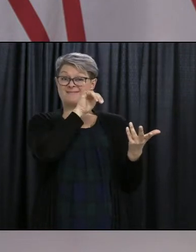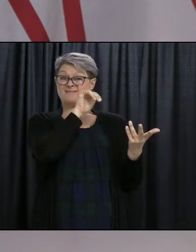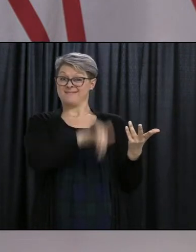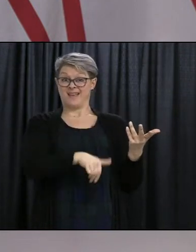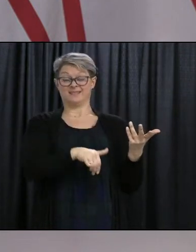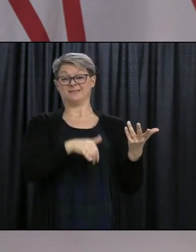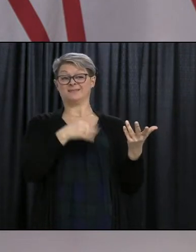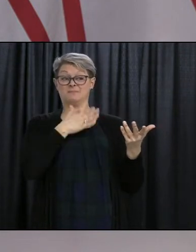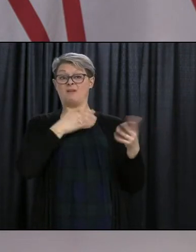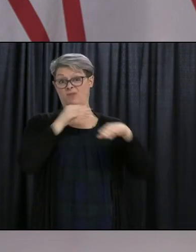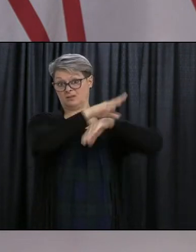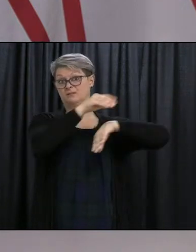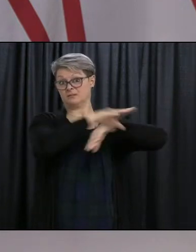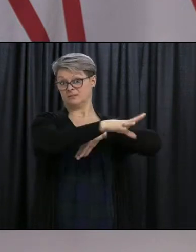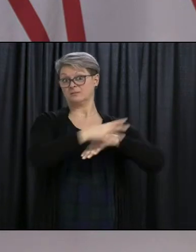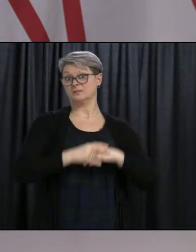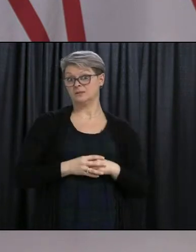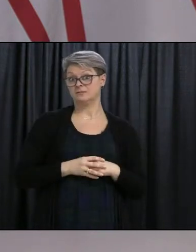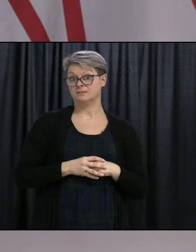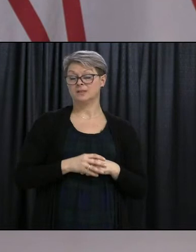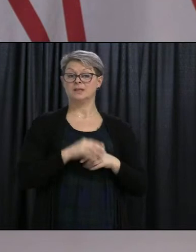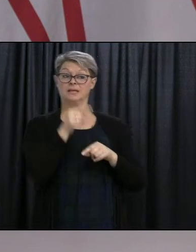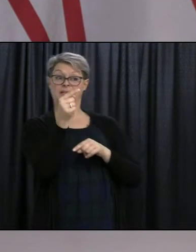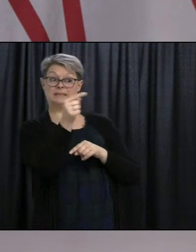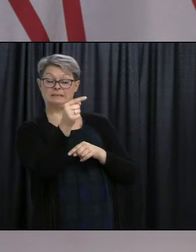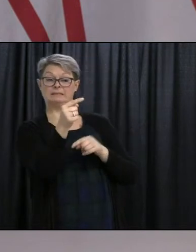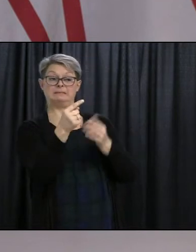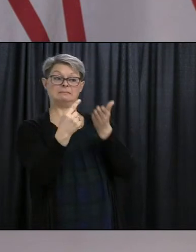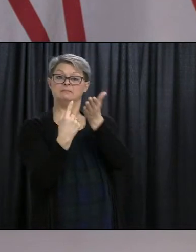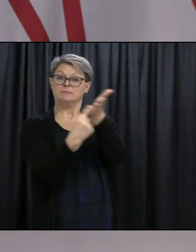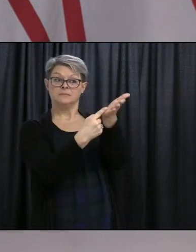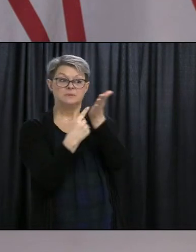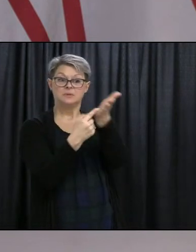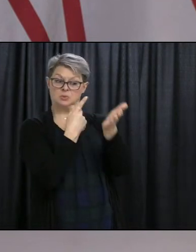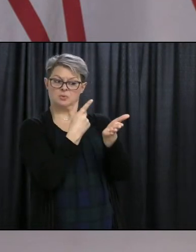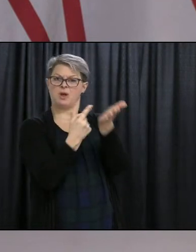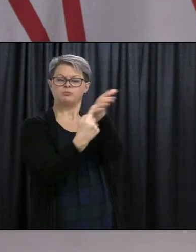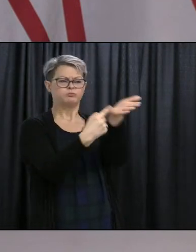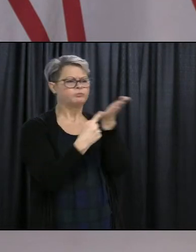that's mainly the advice I gave, and we discussed how to safely do